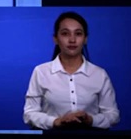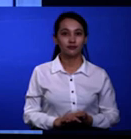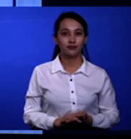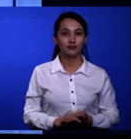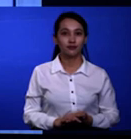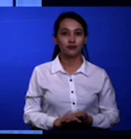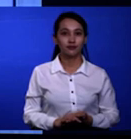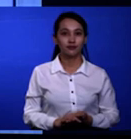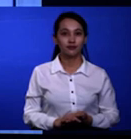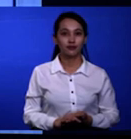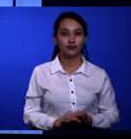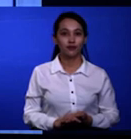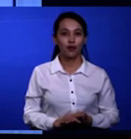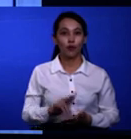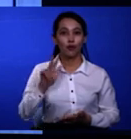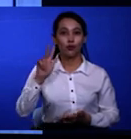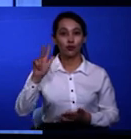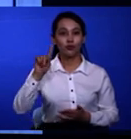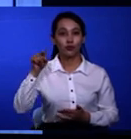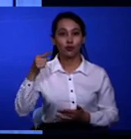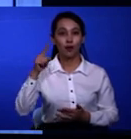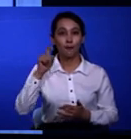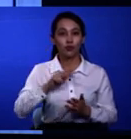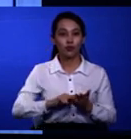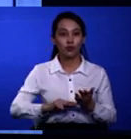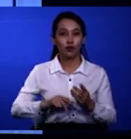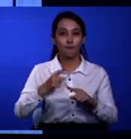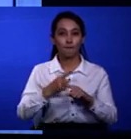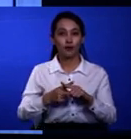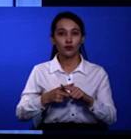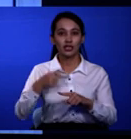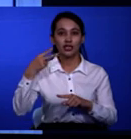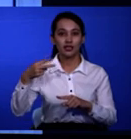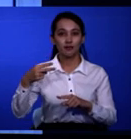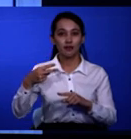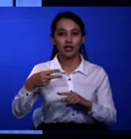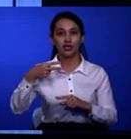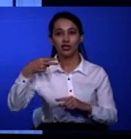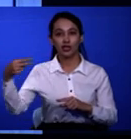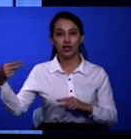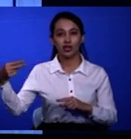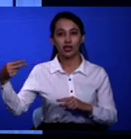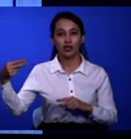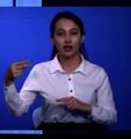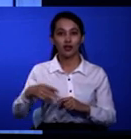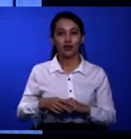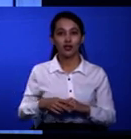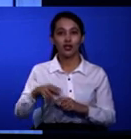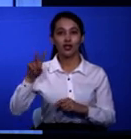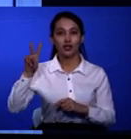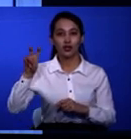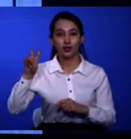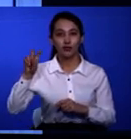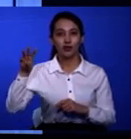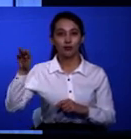3 soat 180 minut bo'ladi. 180 ga 20 ni qo'shamiz. Javob 200